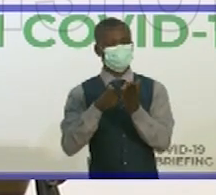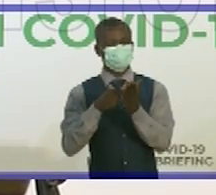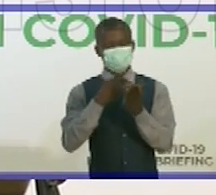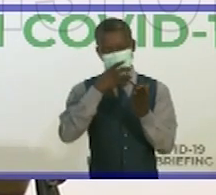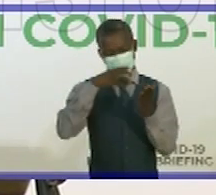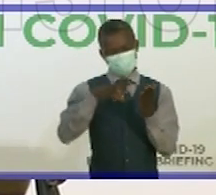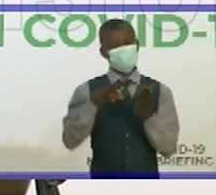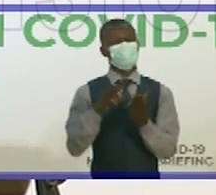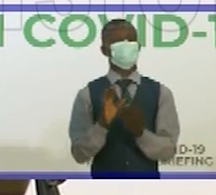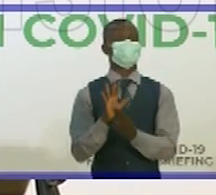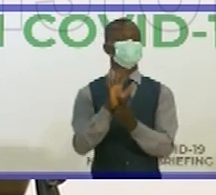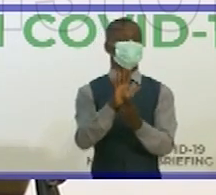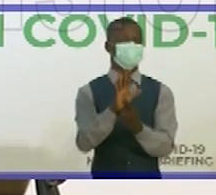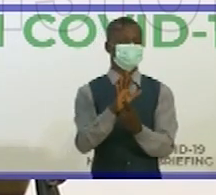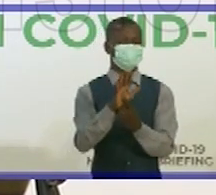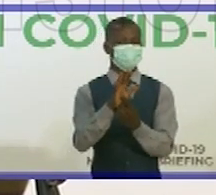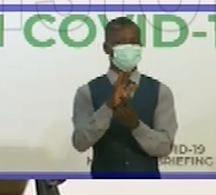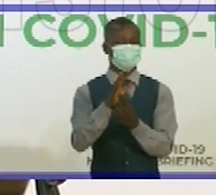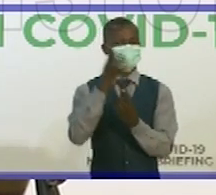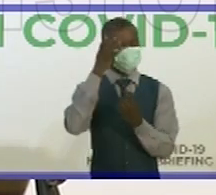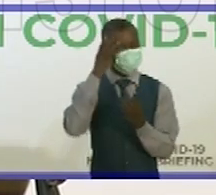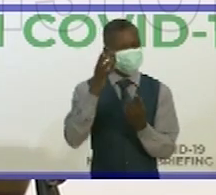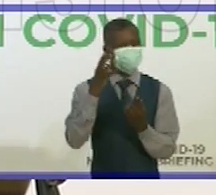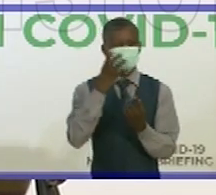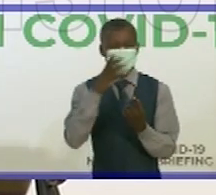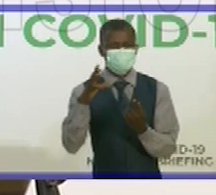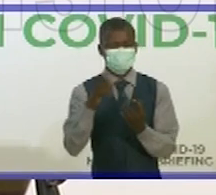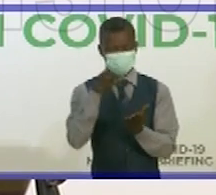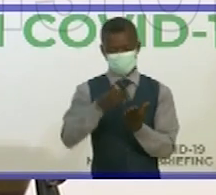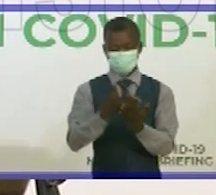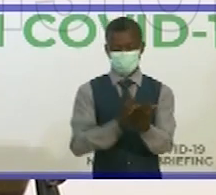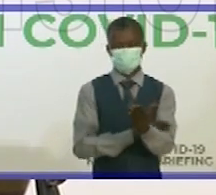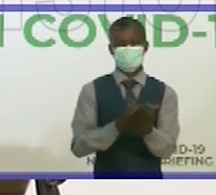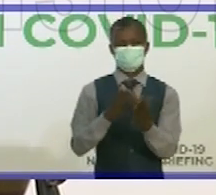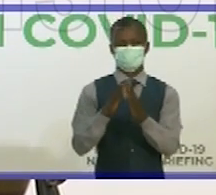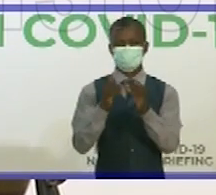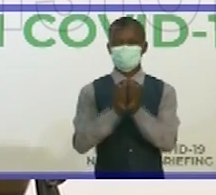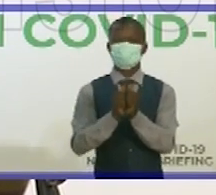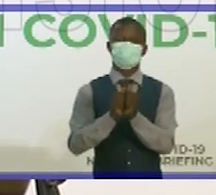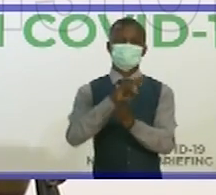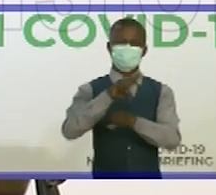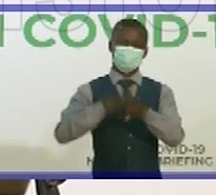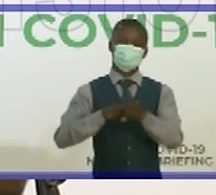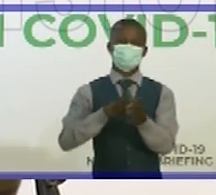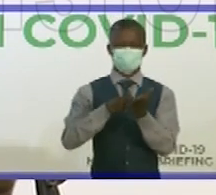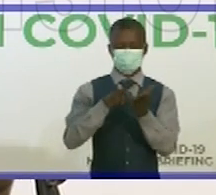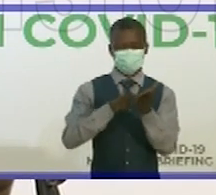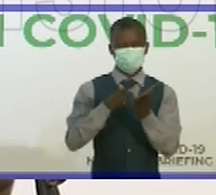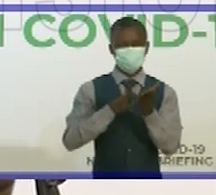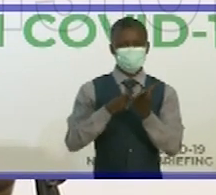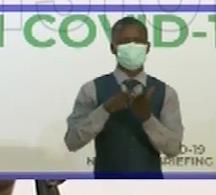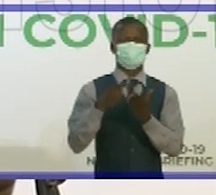a role, it's definitely something we're looking. In fact, this morning there was a meeting of the National COVID Research Consortium. A